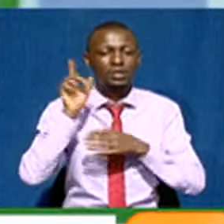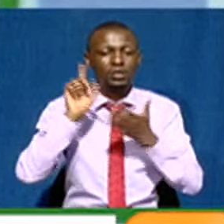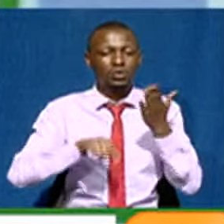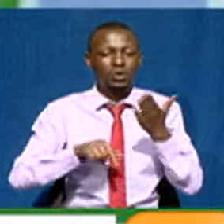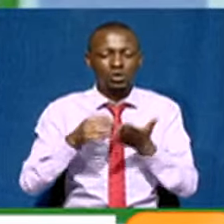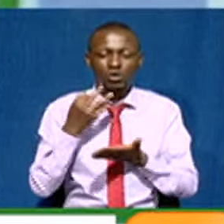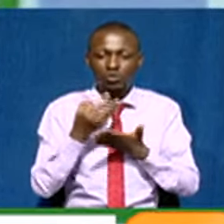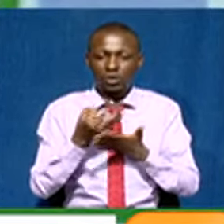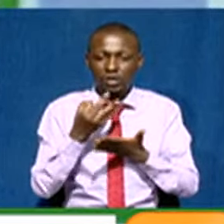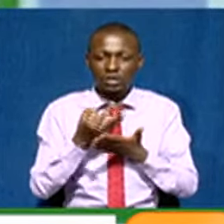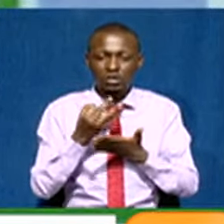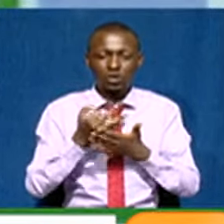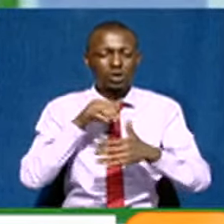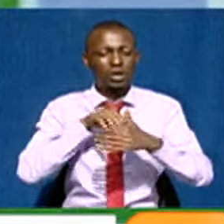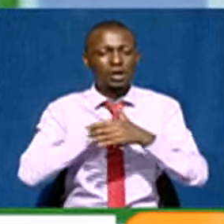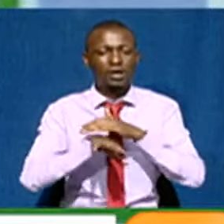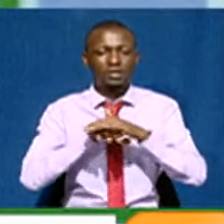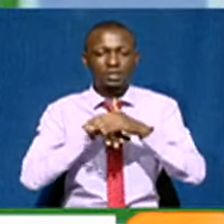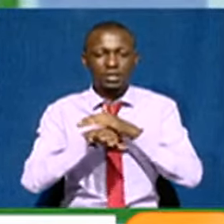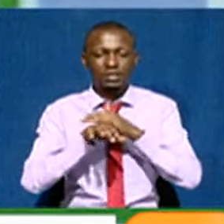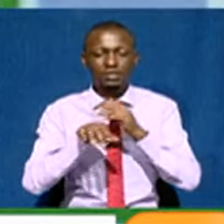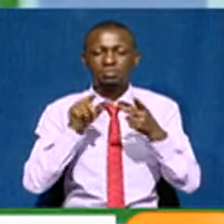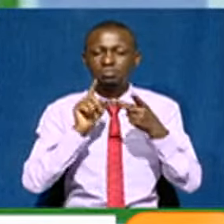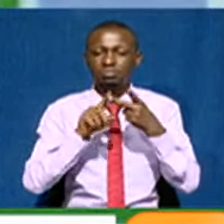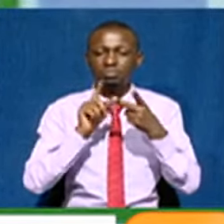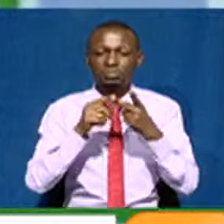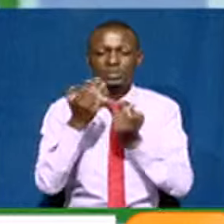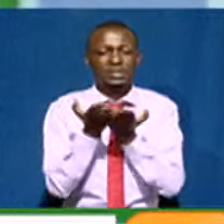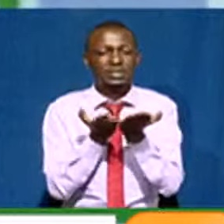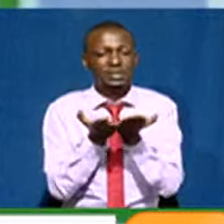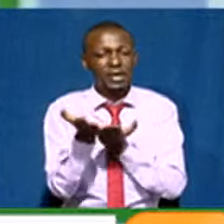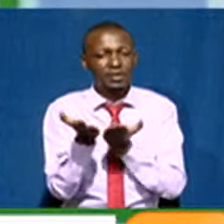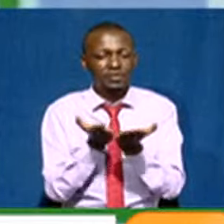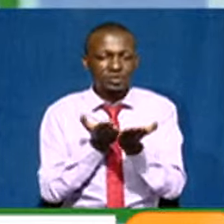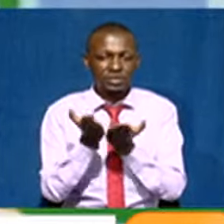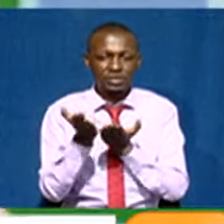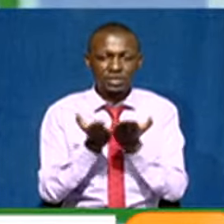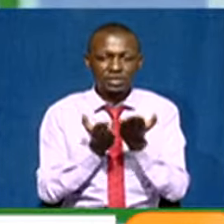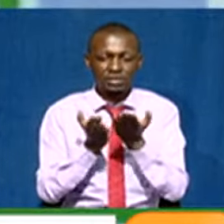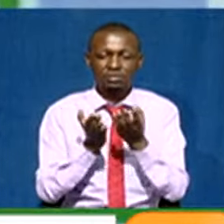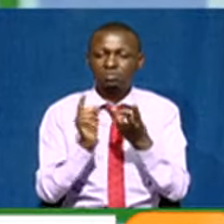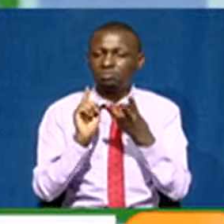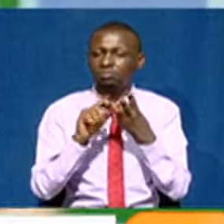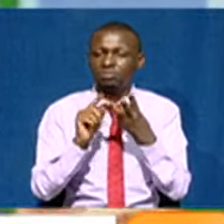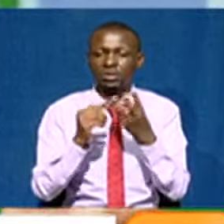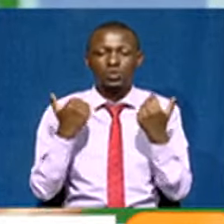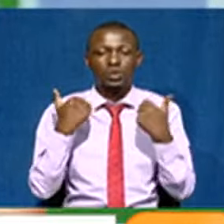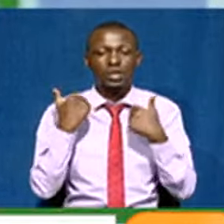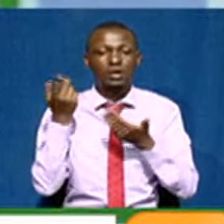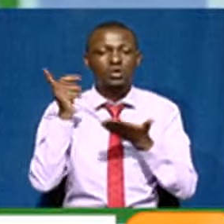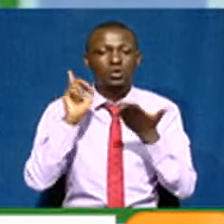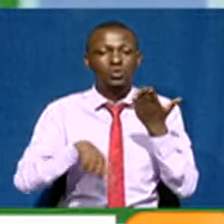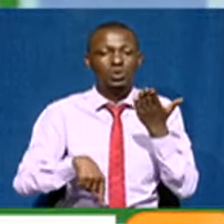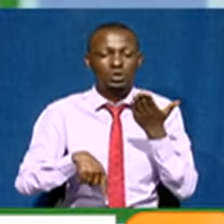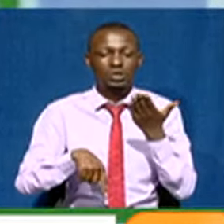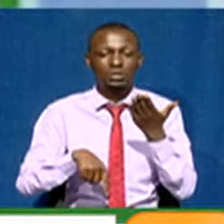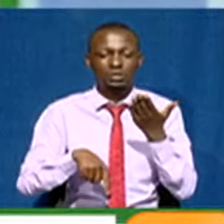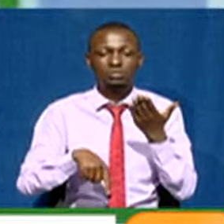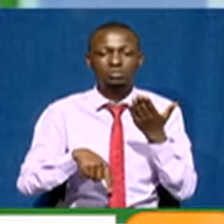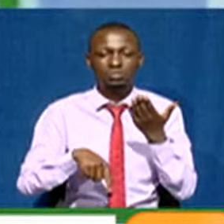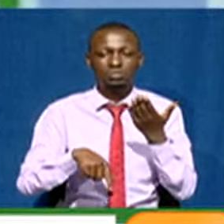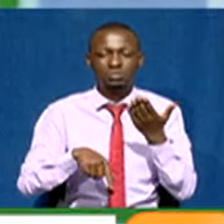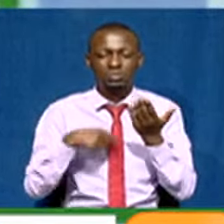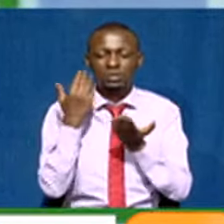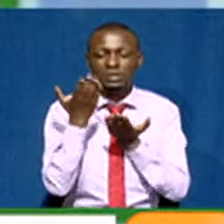access, in terms of the services, in terms of what is it that we can have for them for the entire life. You know, if they exit